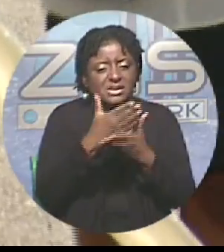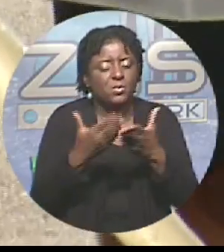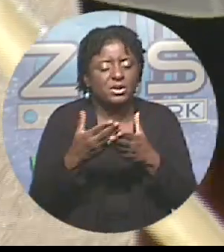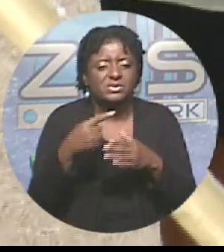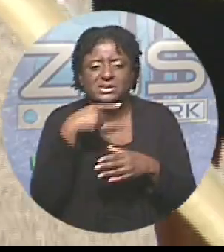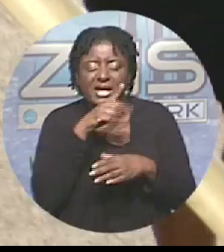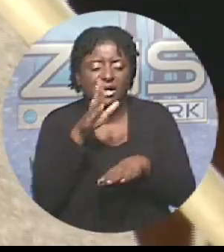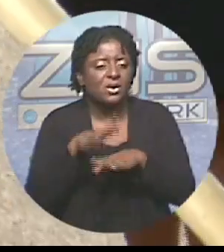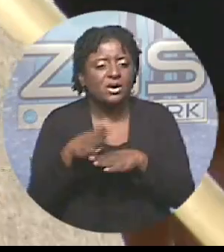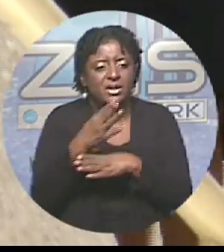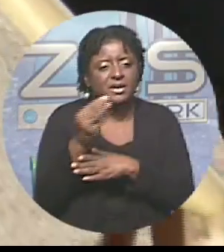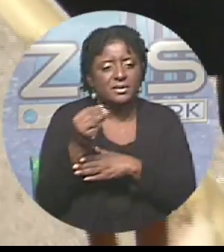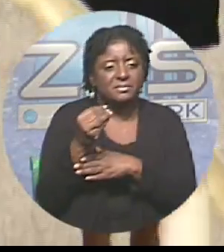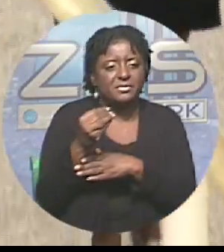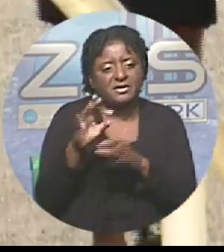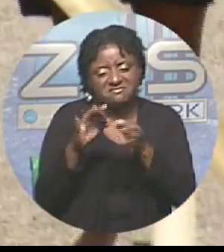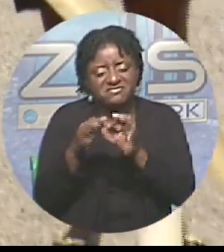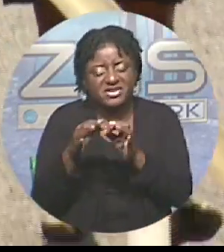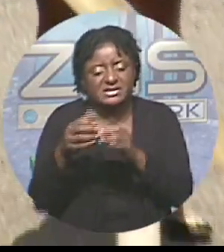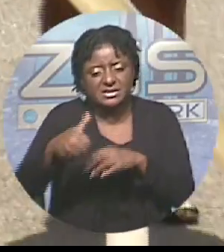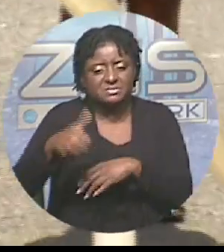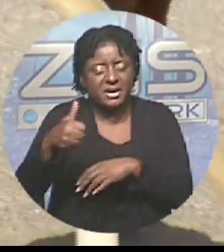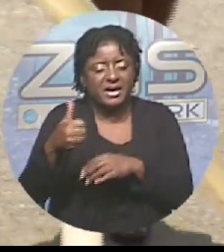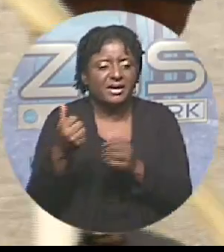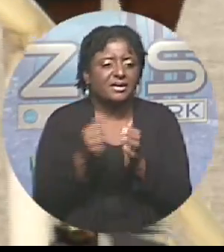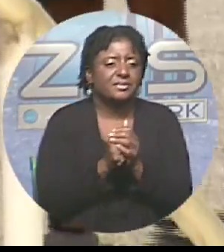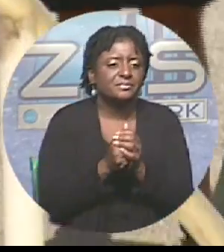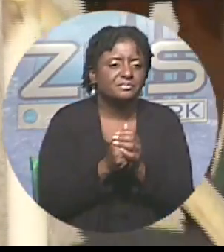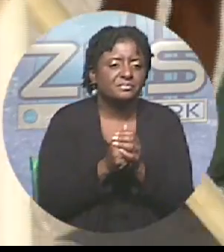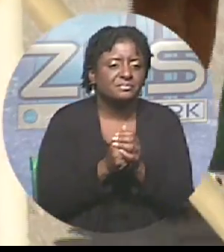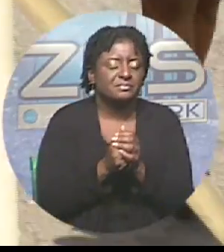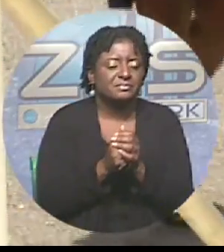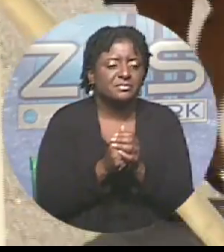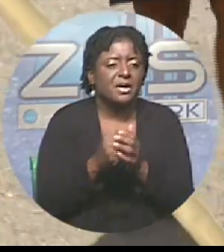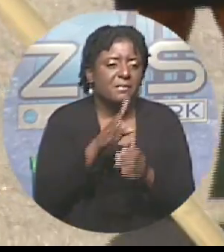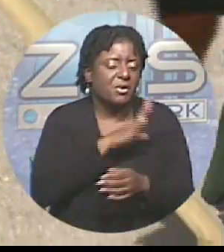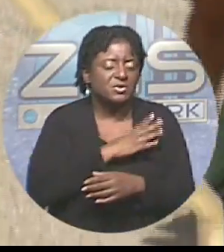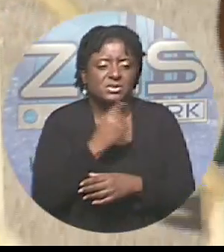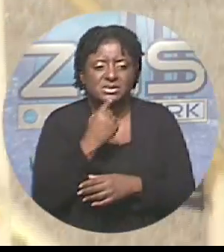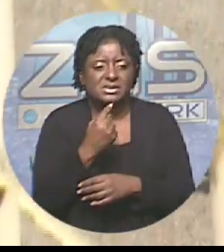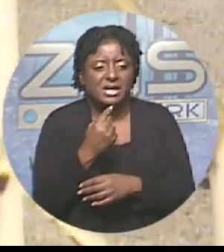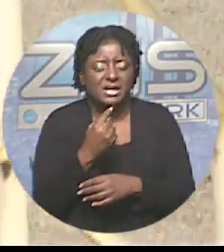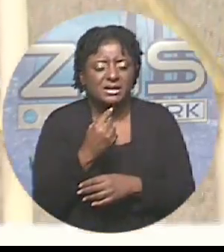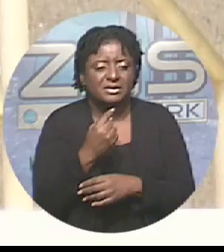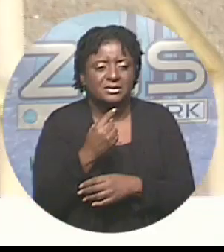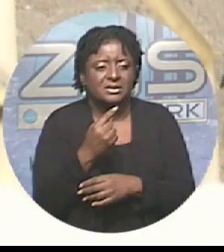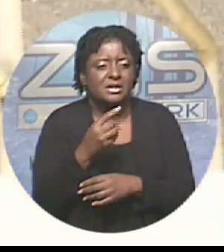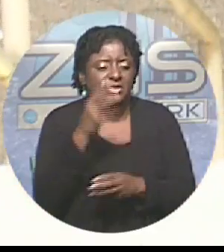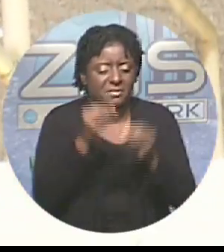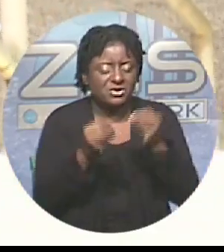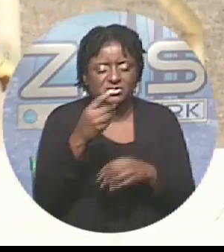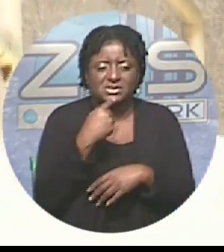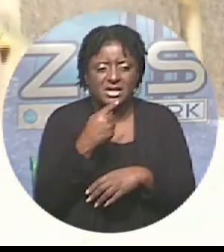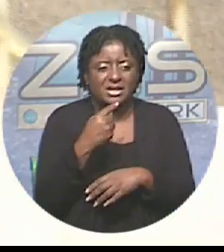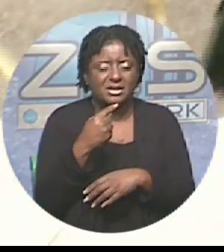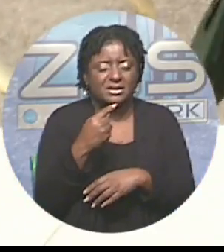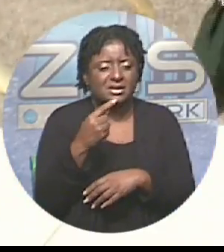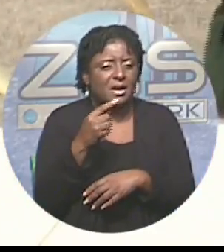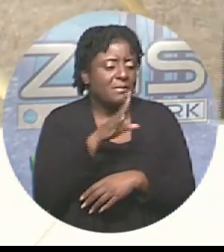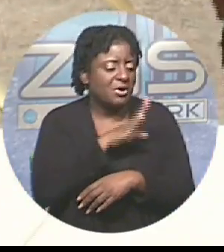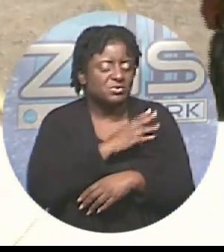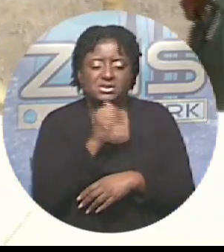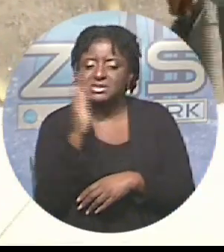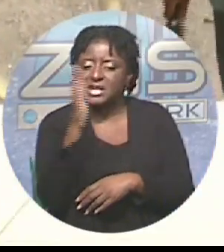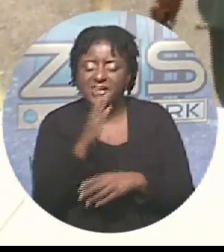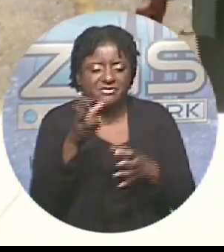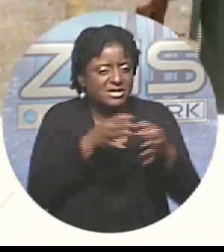to get needed information. He also noted that while Boswick said he had been set up, he never explained why. The court indicated that Boswick was